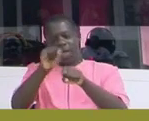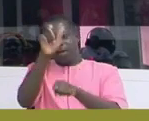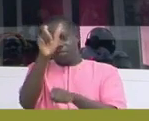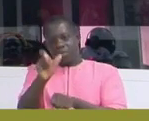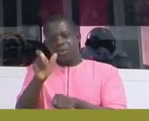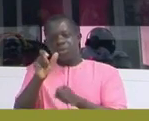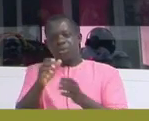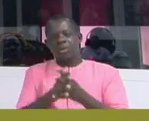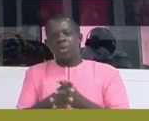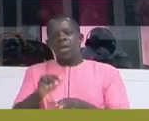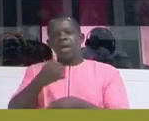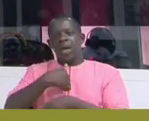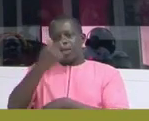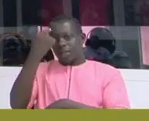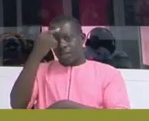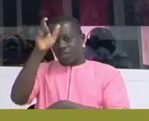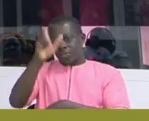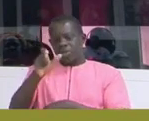a